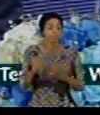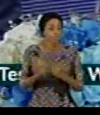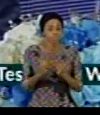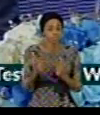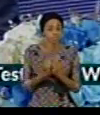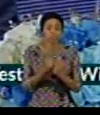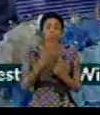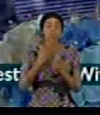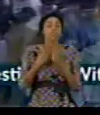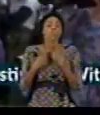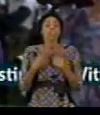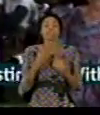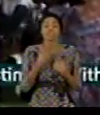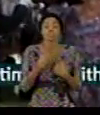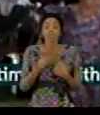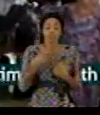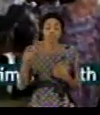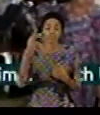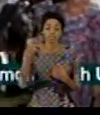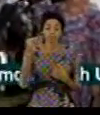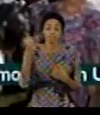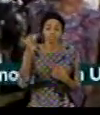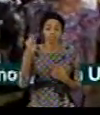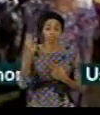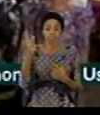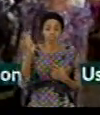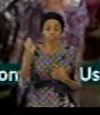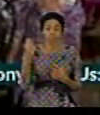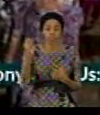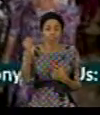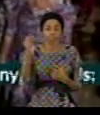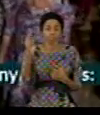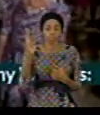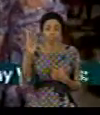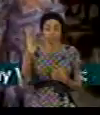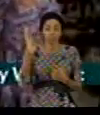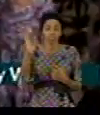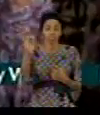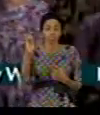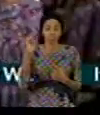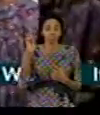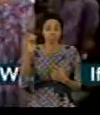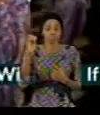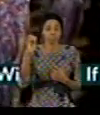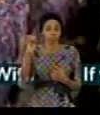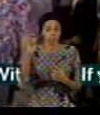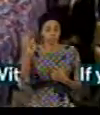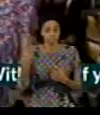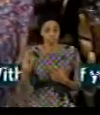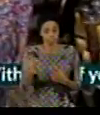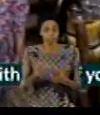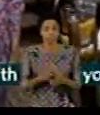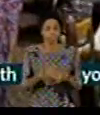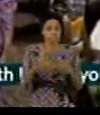got converted, he got his salvation, and now he is free from all of those dirty habits.